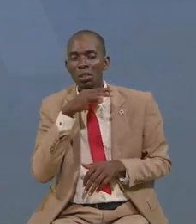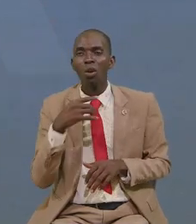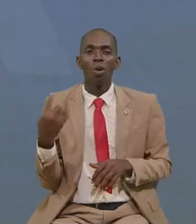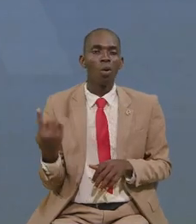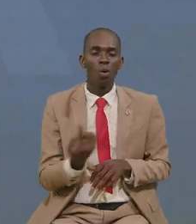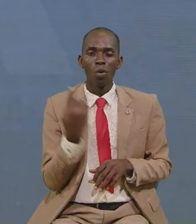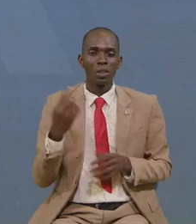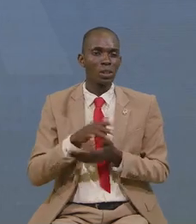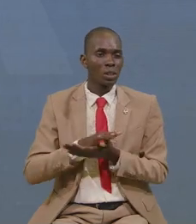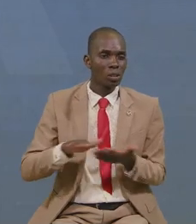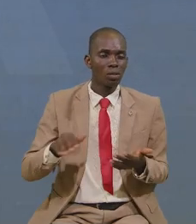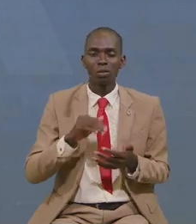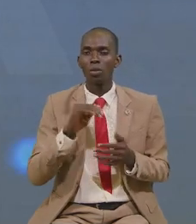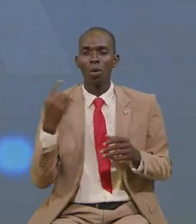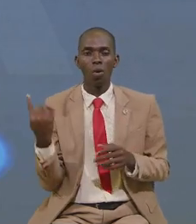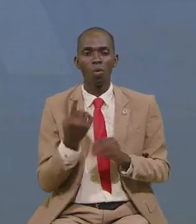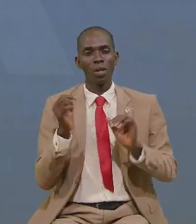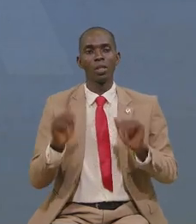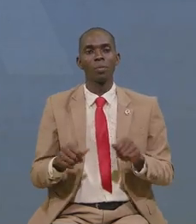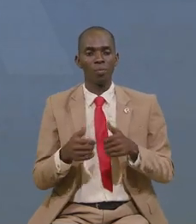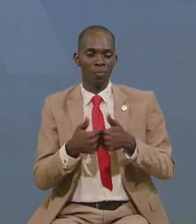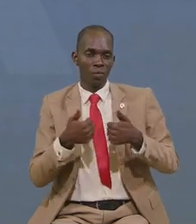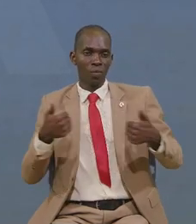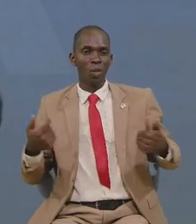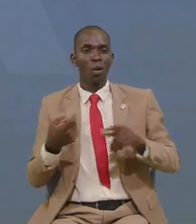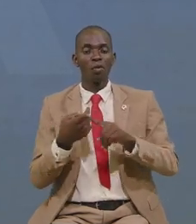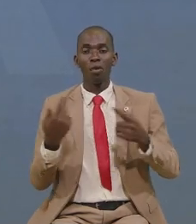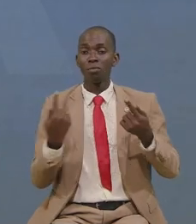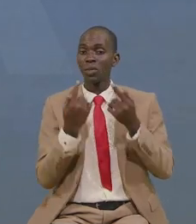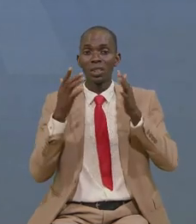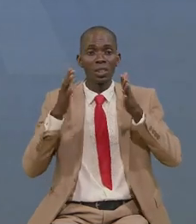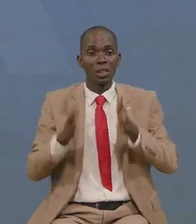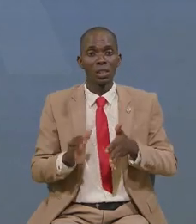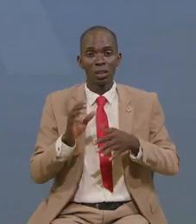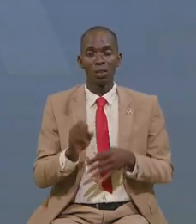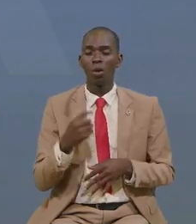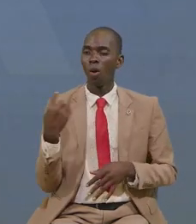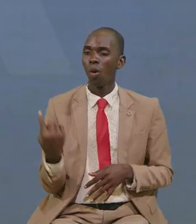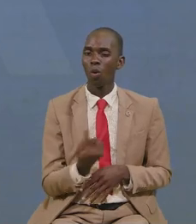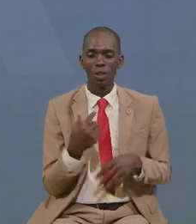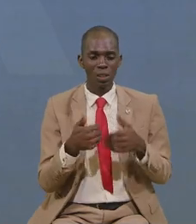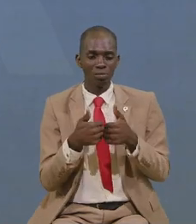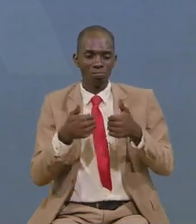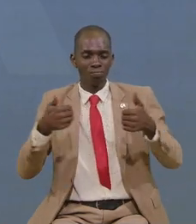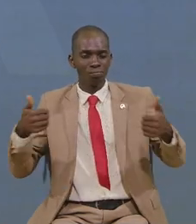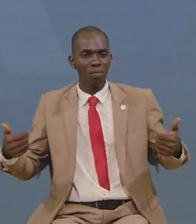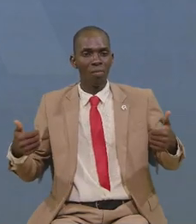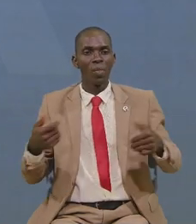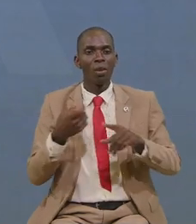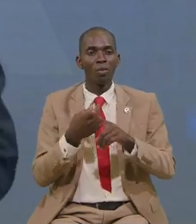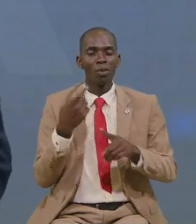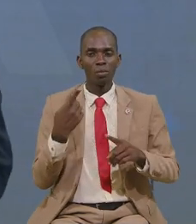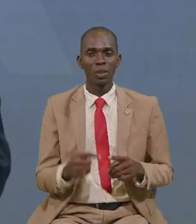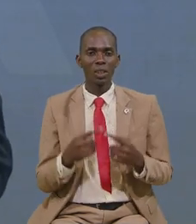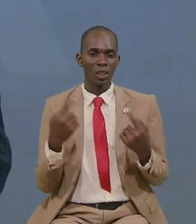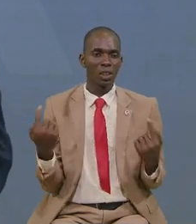undefiled, always able, separate from sinners, always separated from the sin